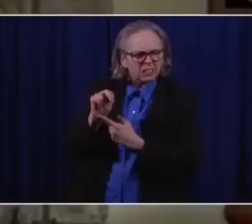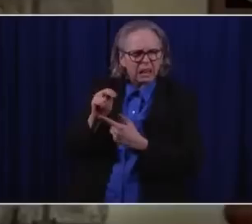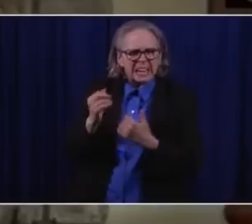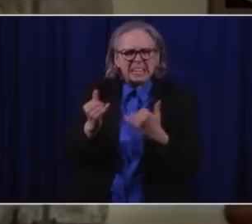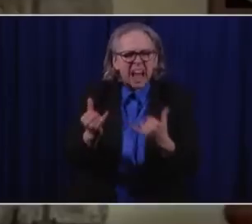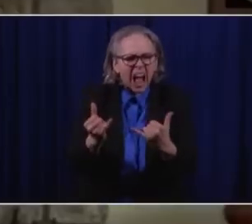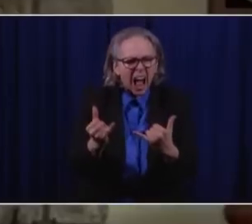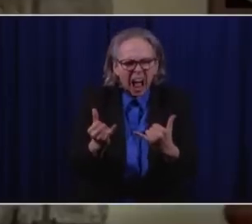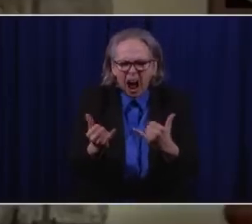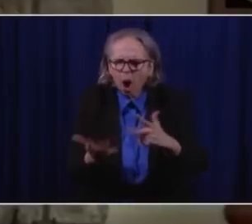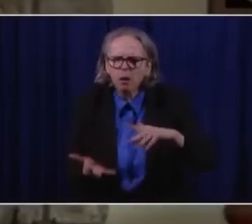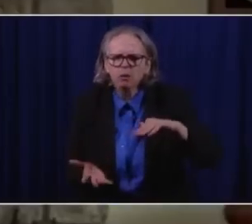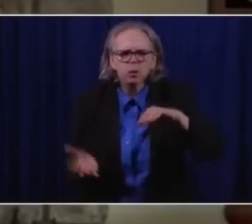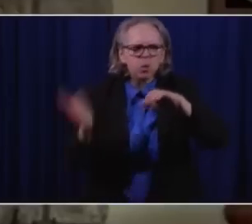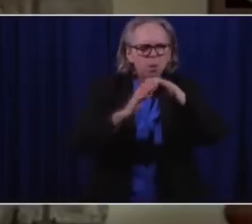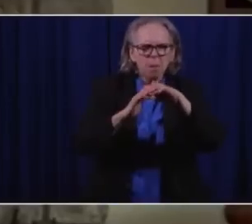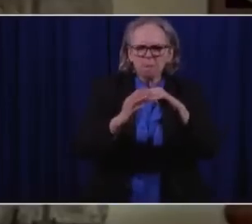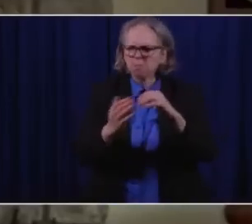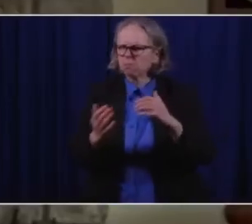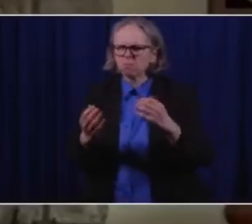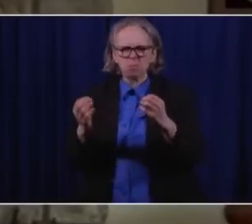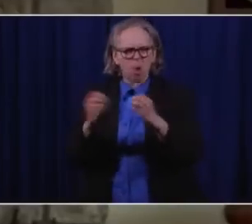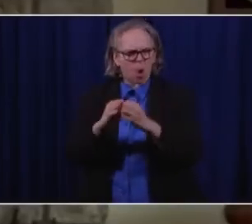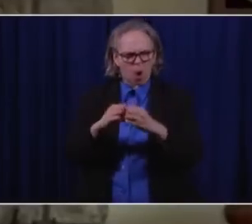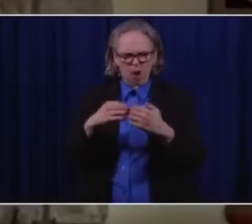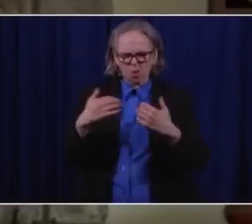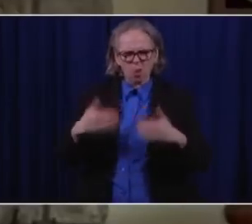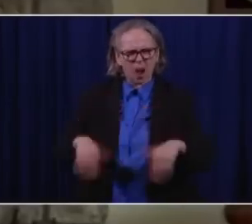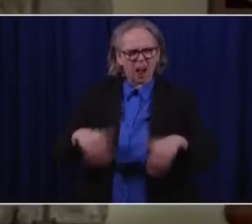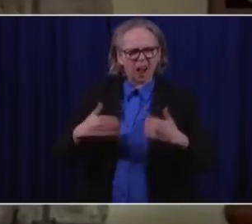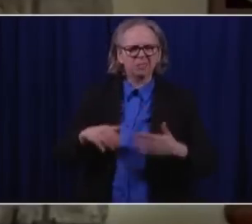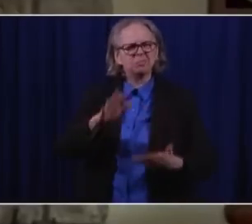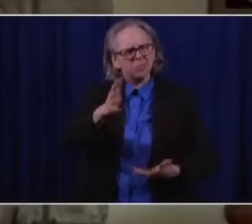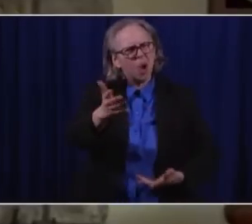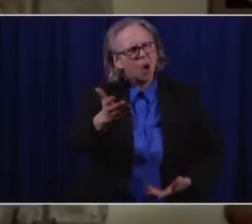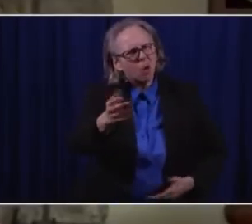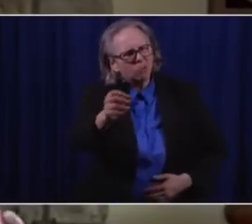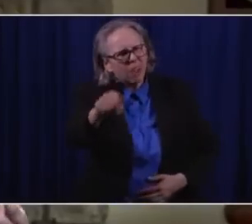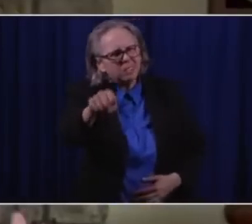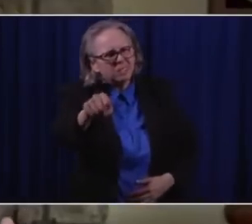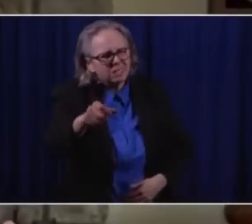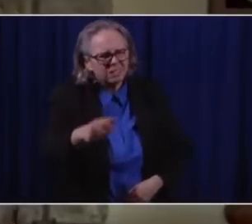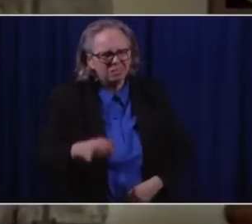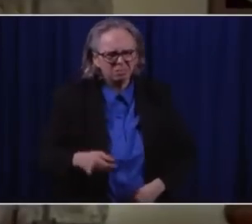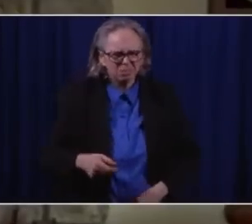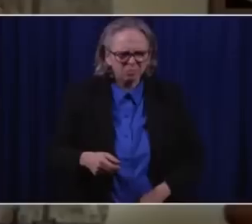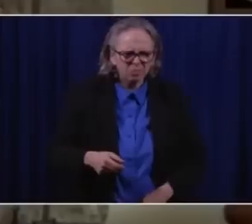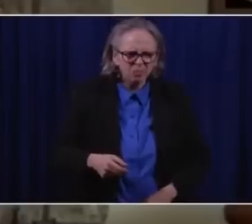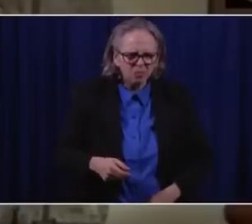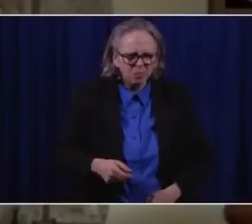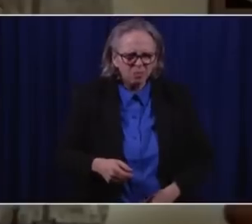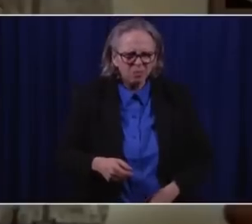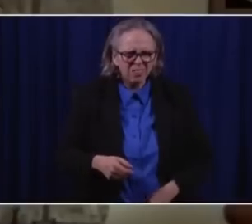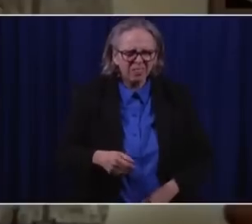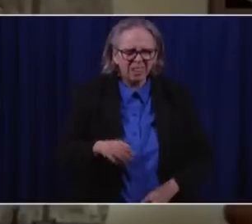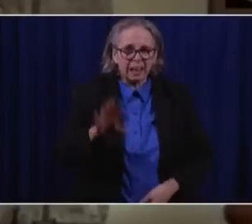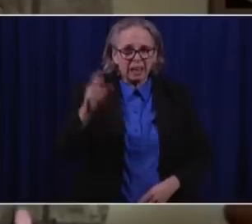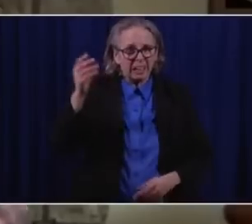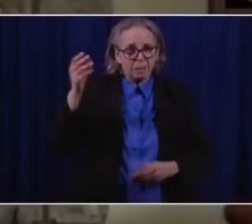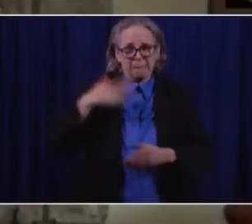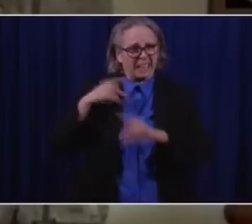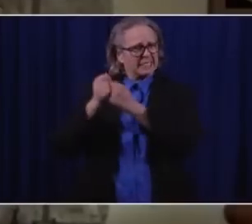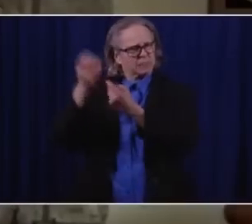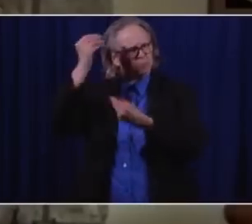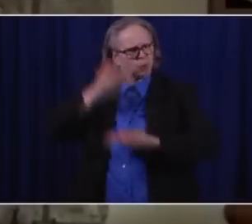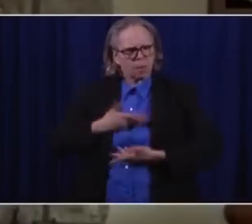significant. And so, they tell me that there's a file problem. The files that are being sent in are